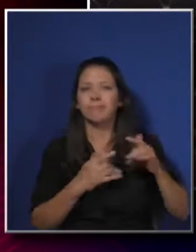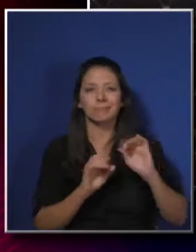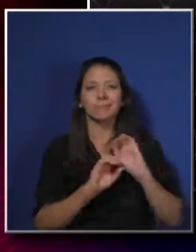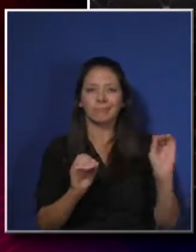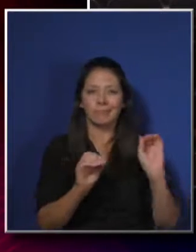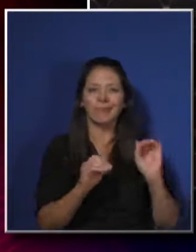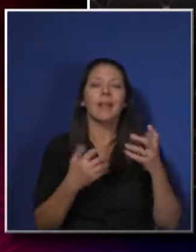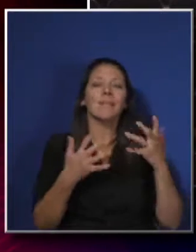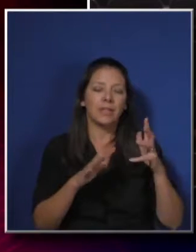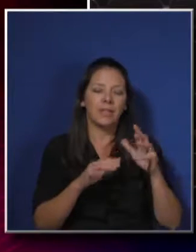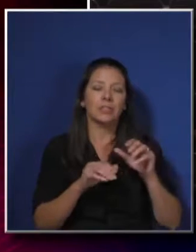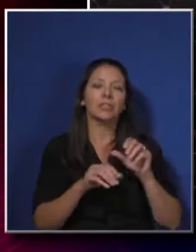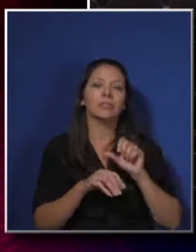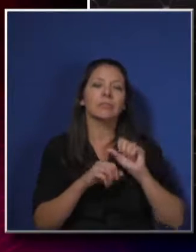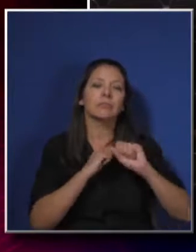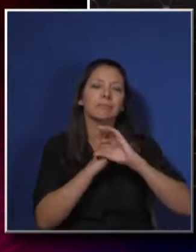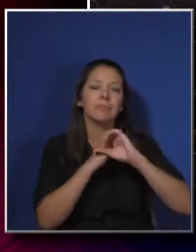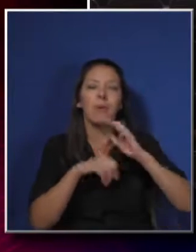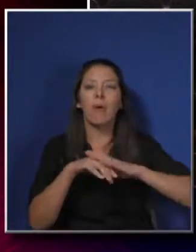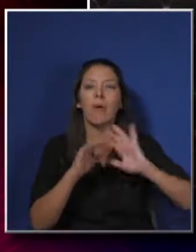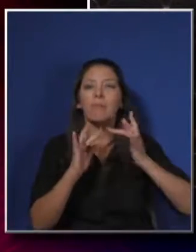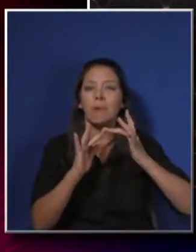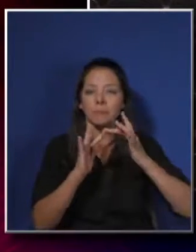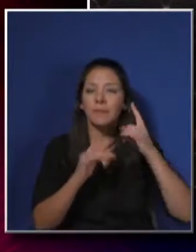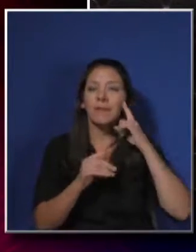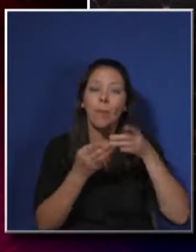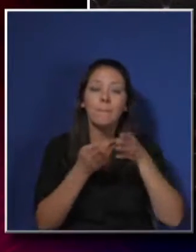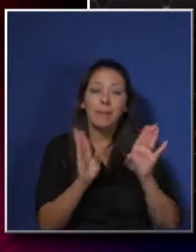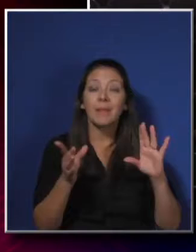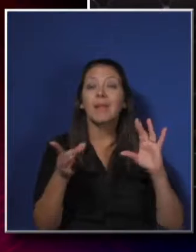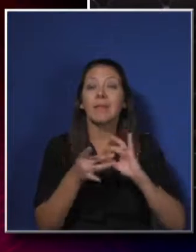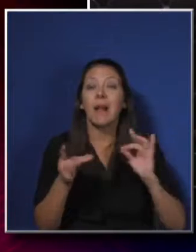posted to the website for public comment. No public comment received.